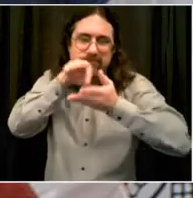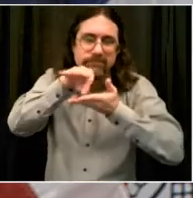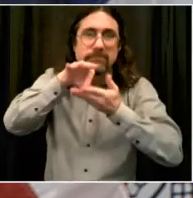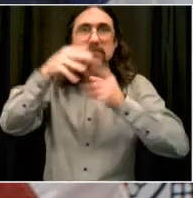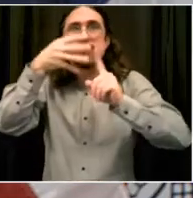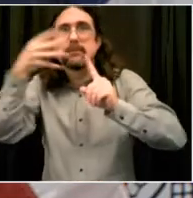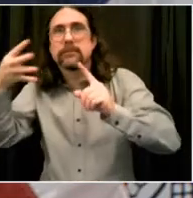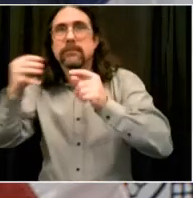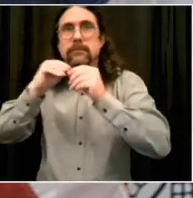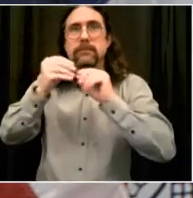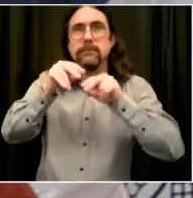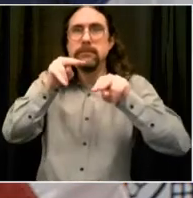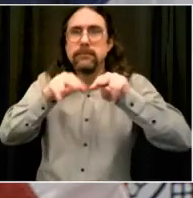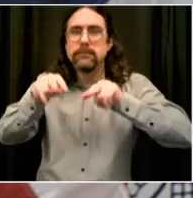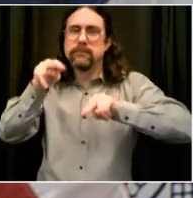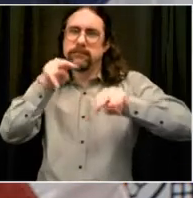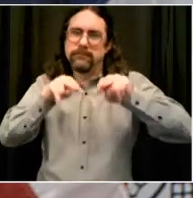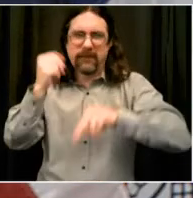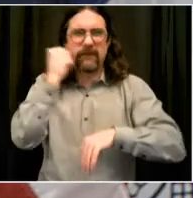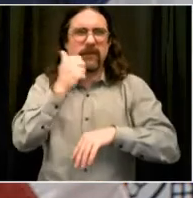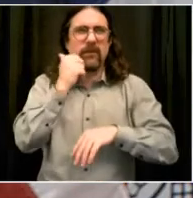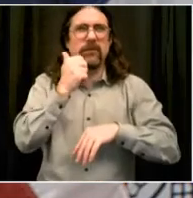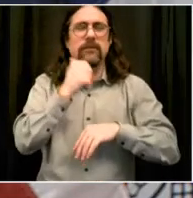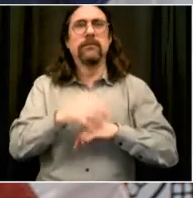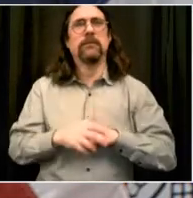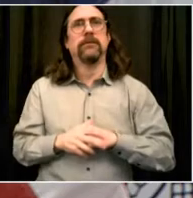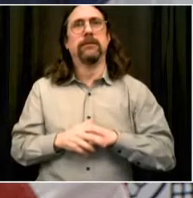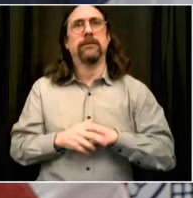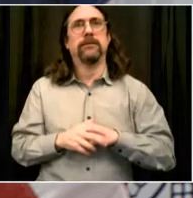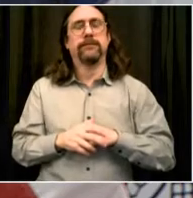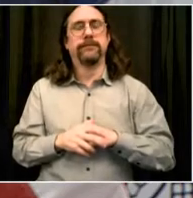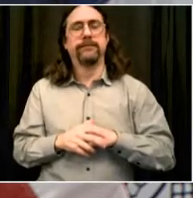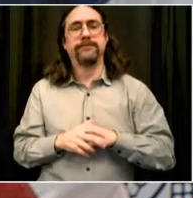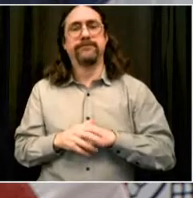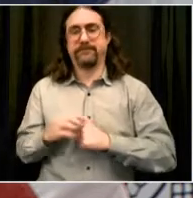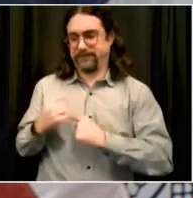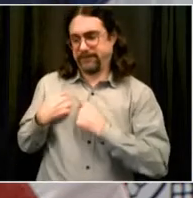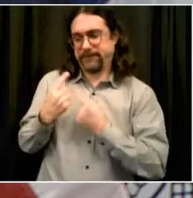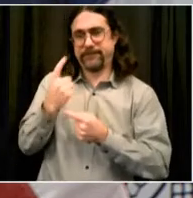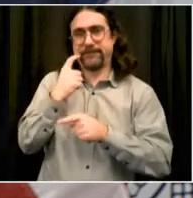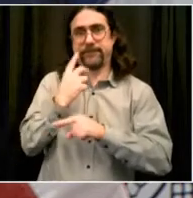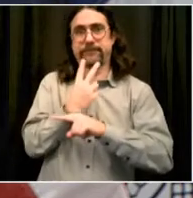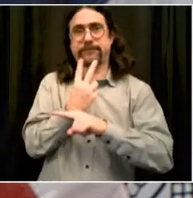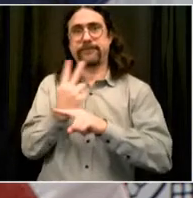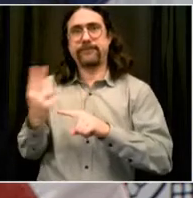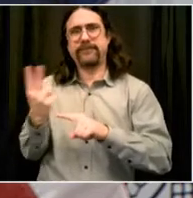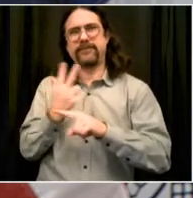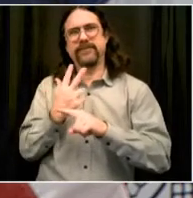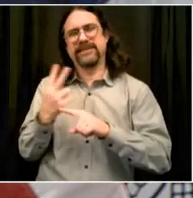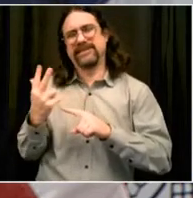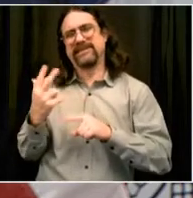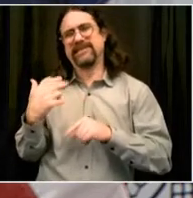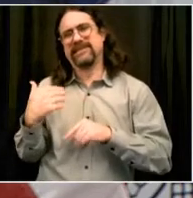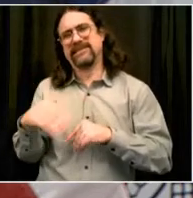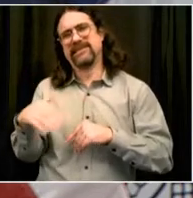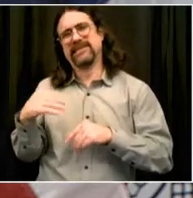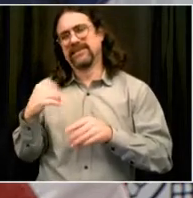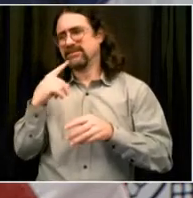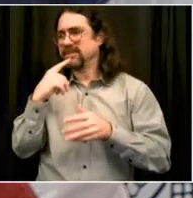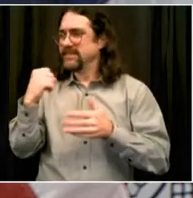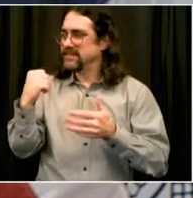rapidly, unfortunately, restrictions are needed to protect us all. So we're constantly